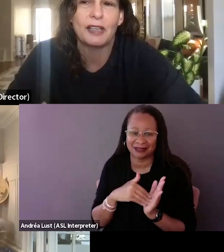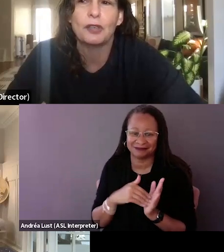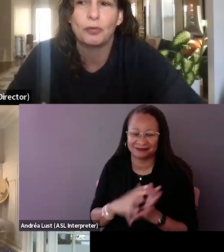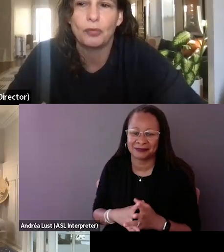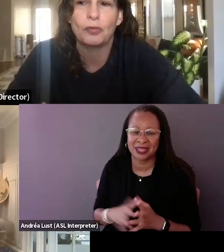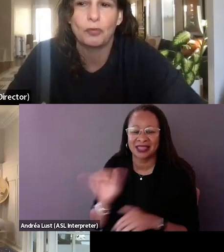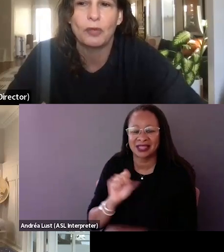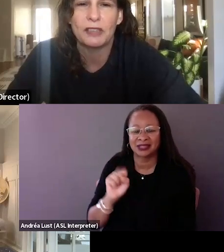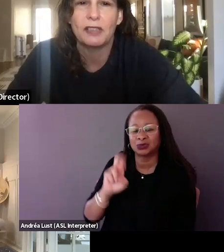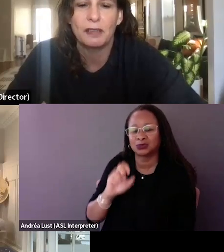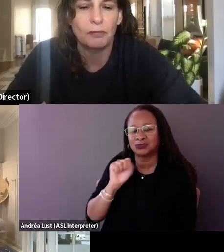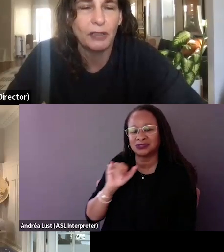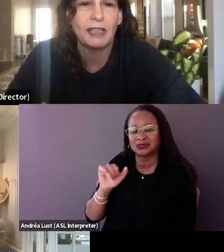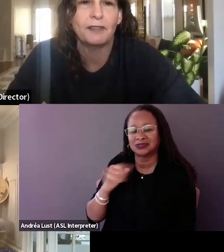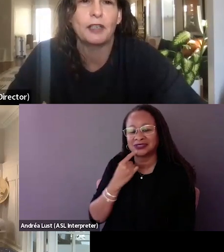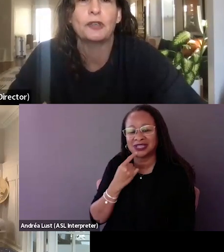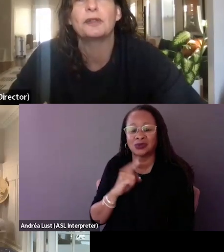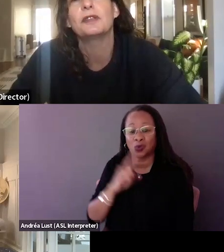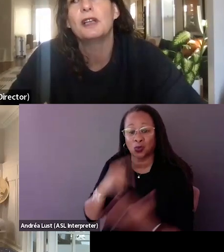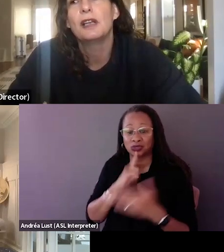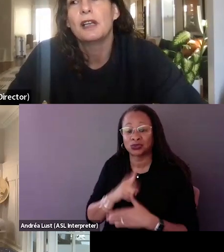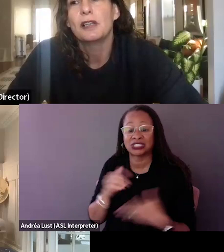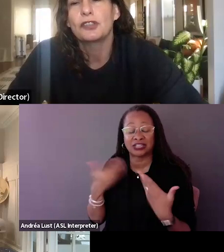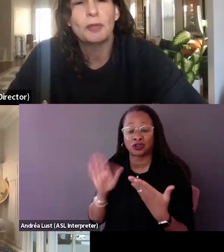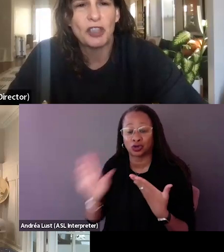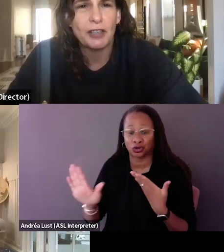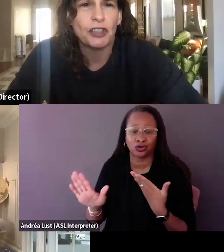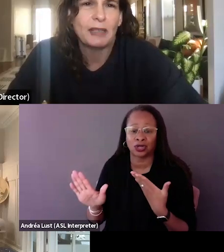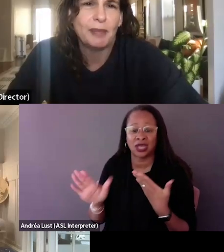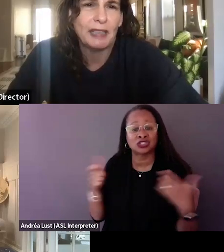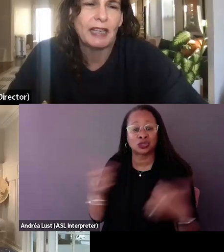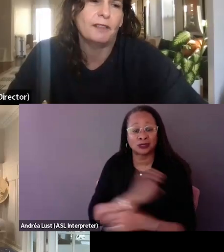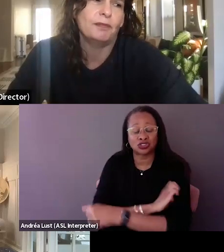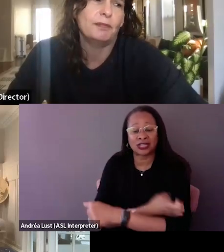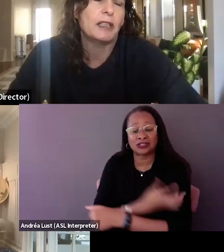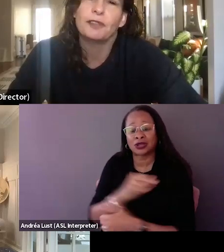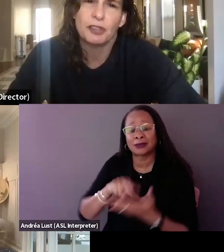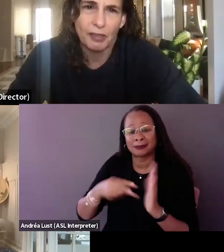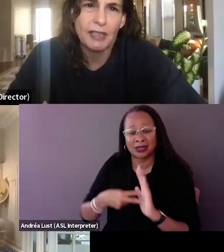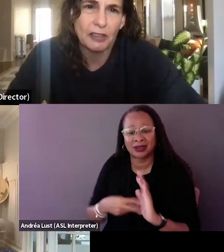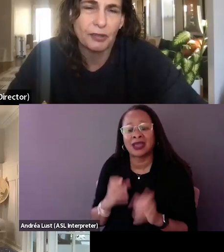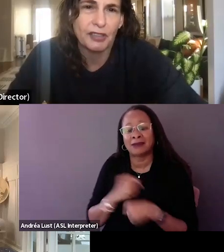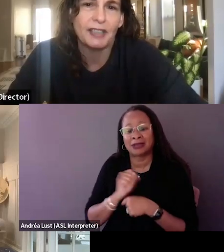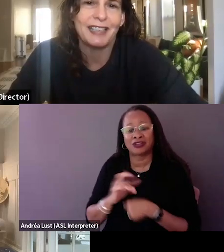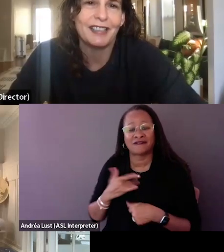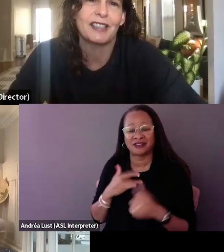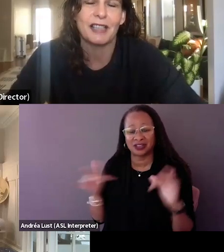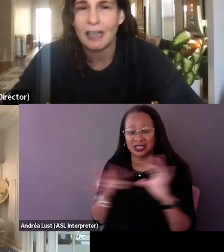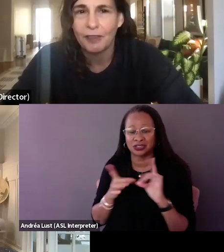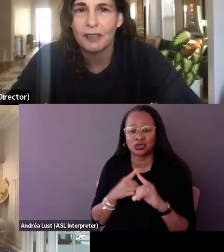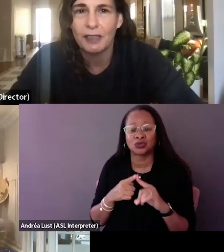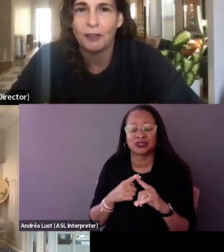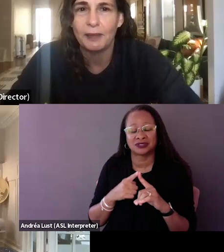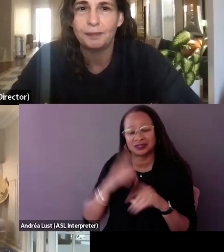Sue said, what's really giving her so much energy and meaning and making her feel so connected to her son is